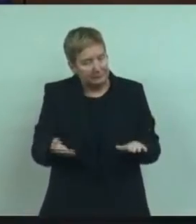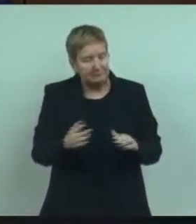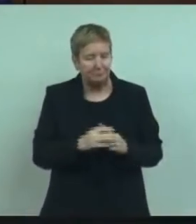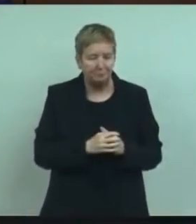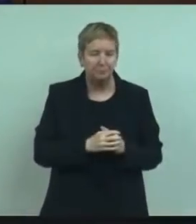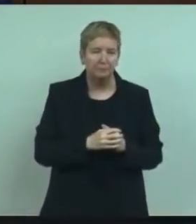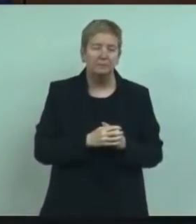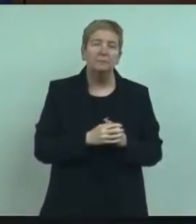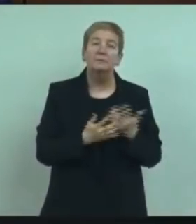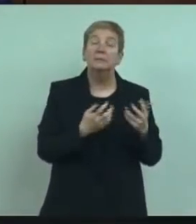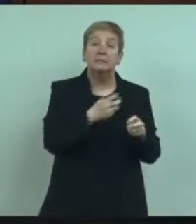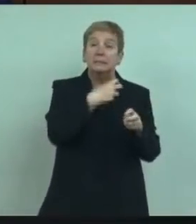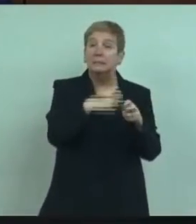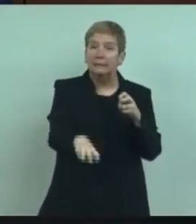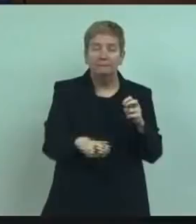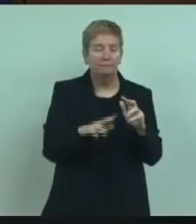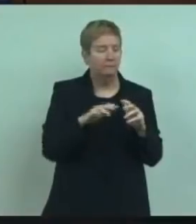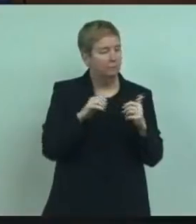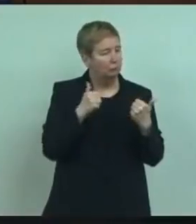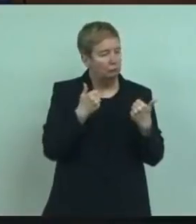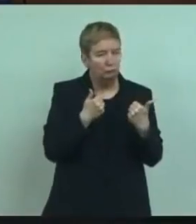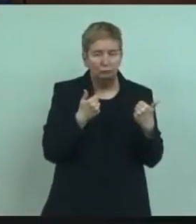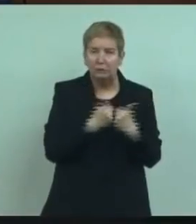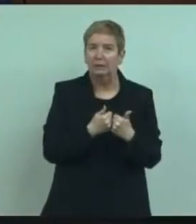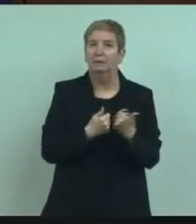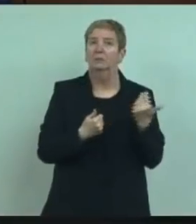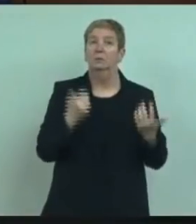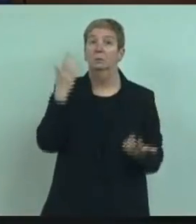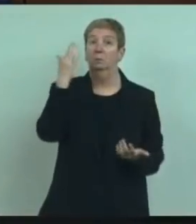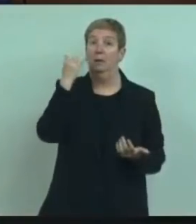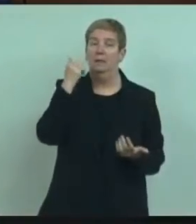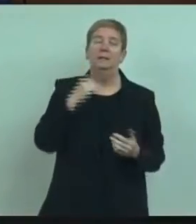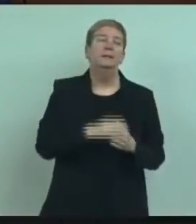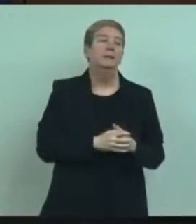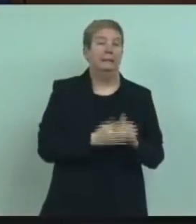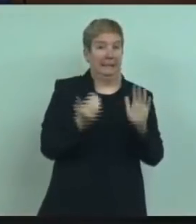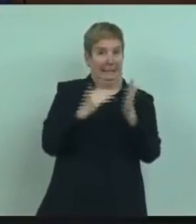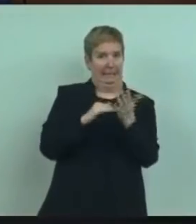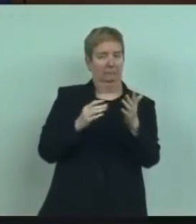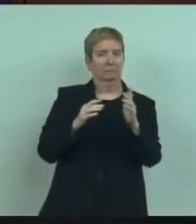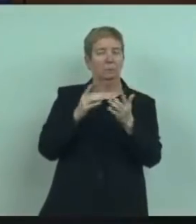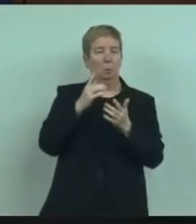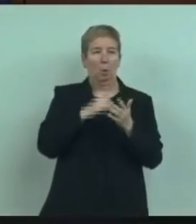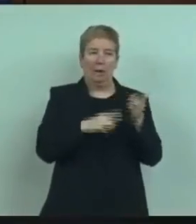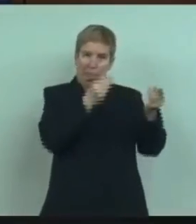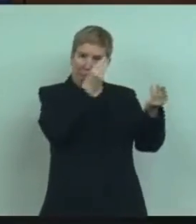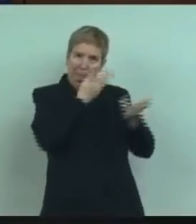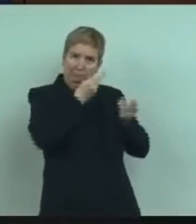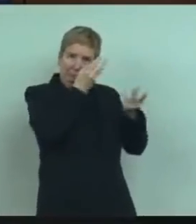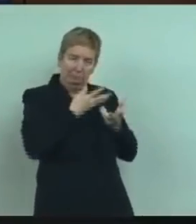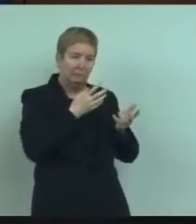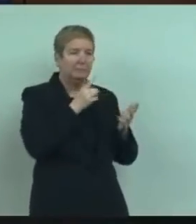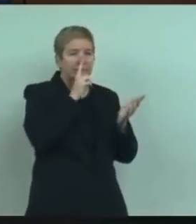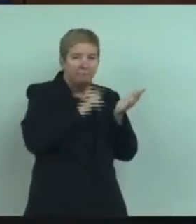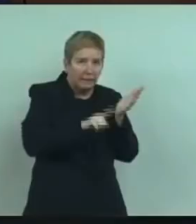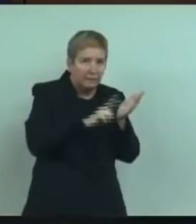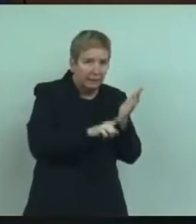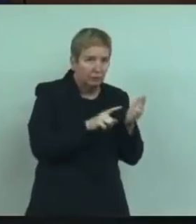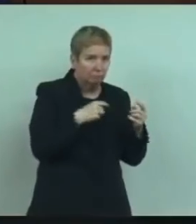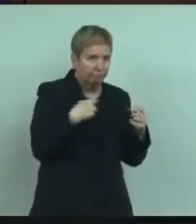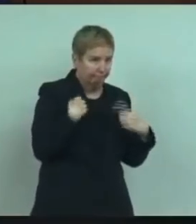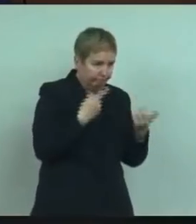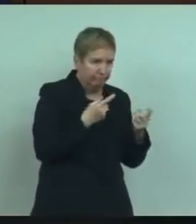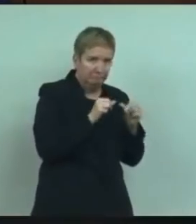really tough is, based on the information that we have from the investigation that is